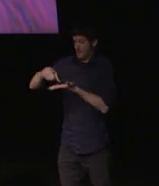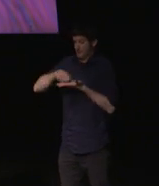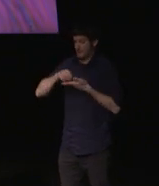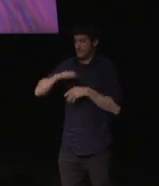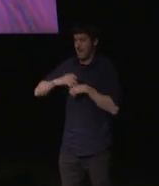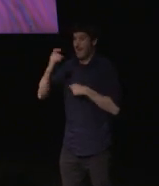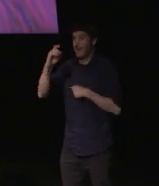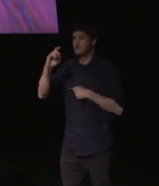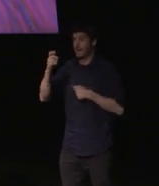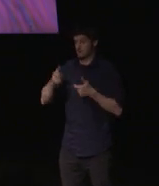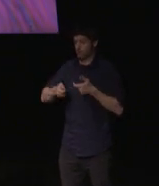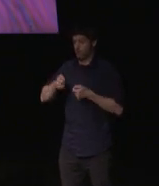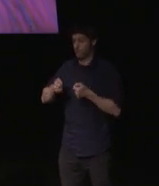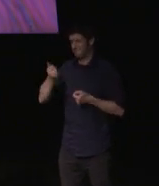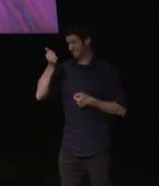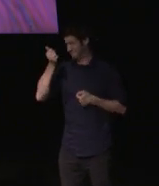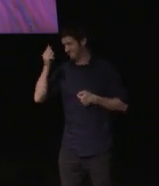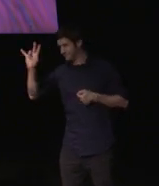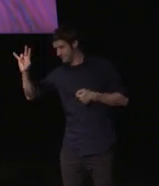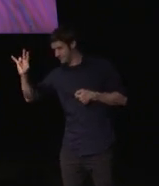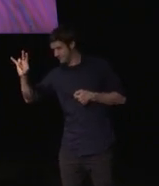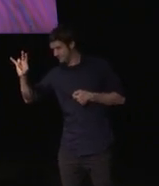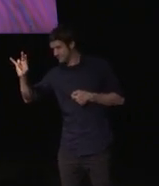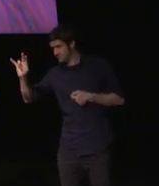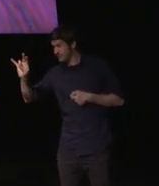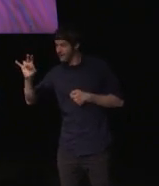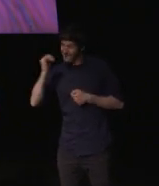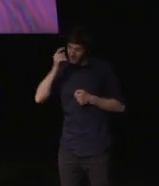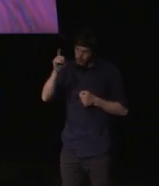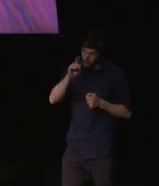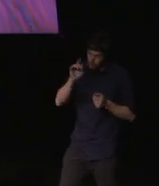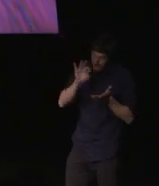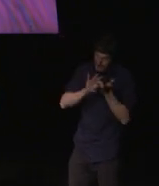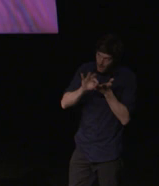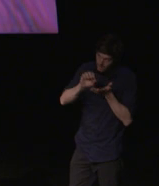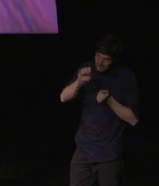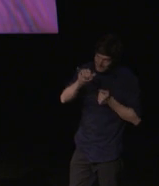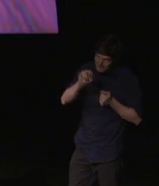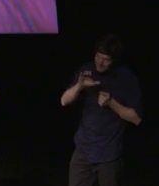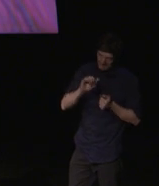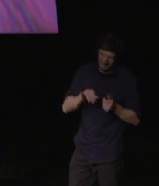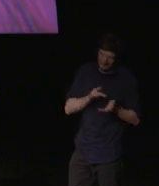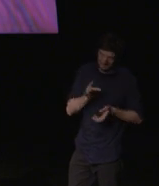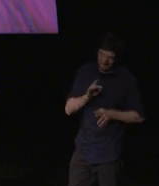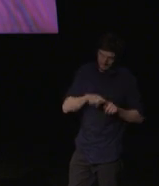an Xbox One controller, unless you count the sync button, then there's 18.